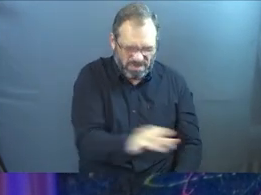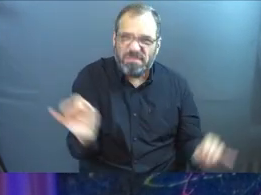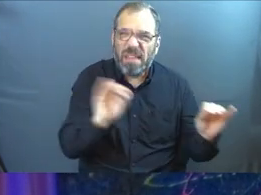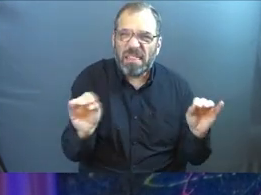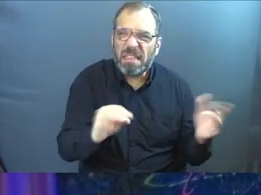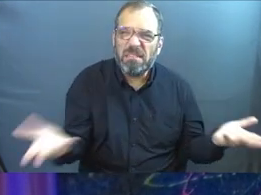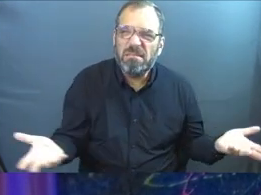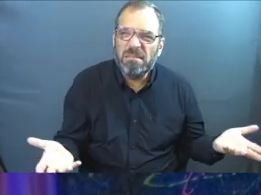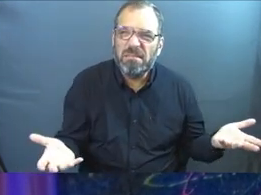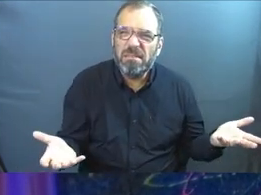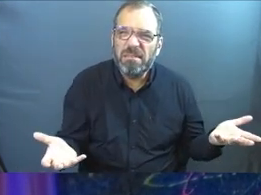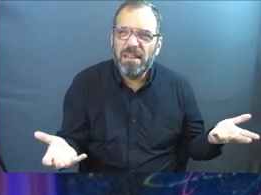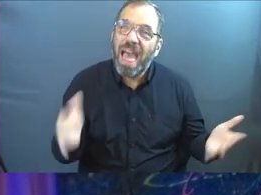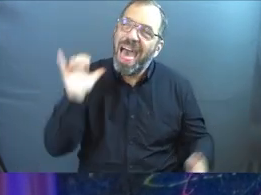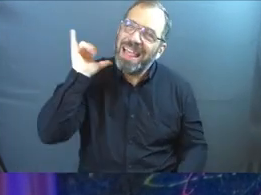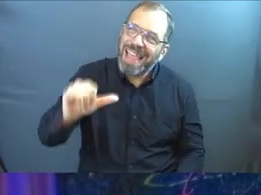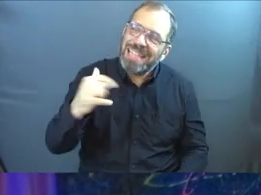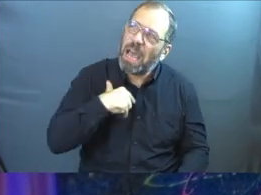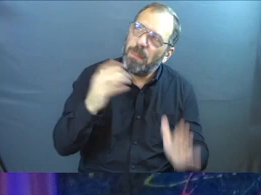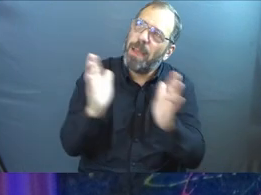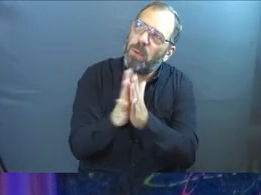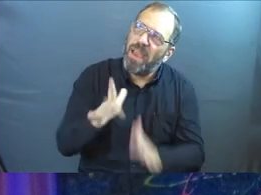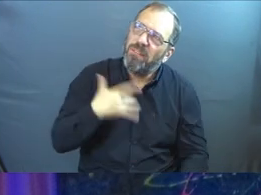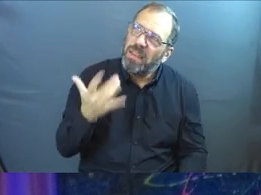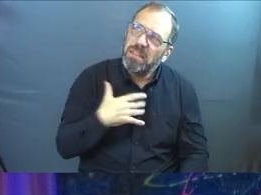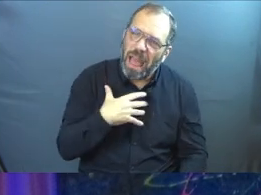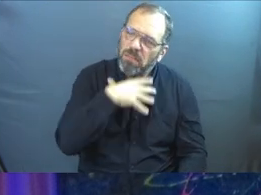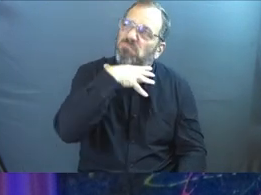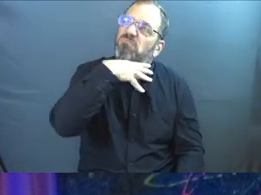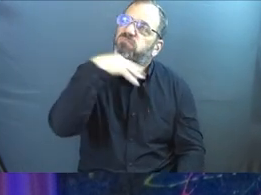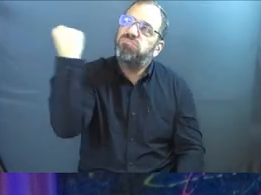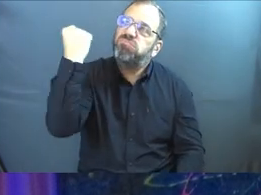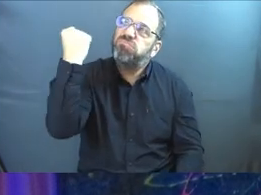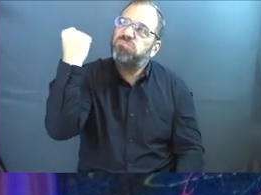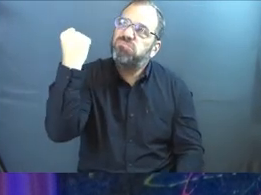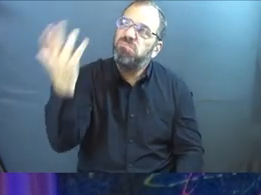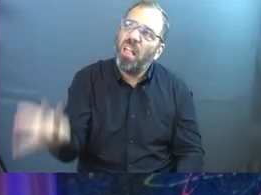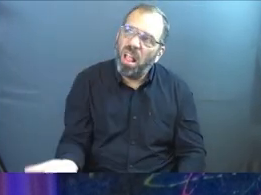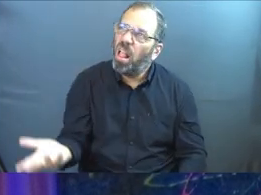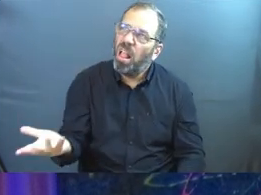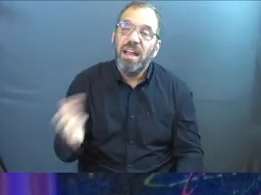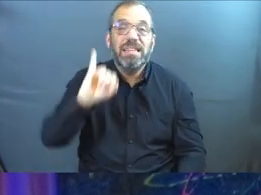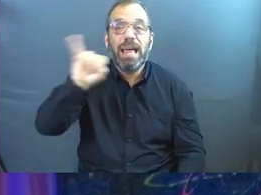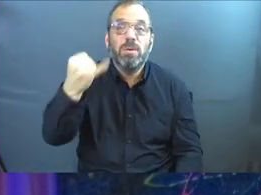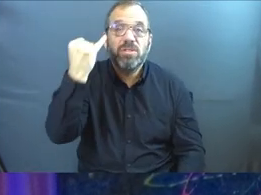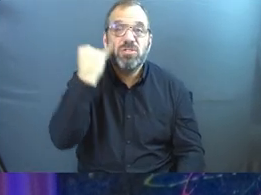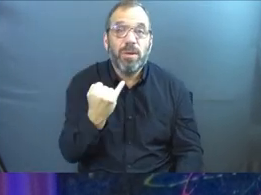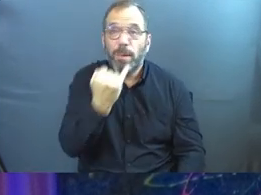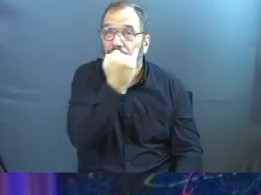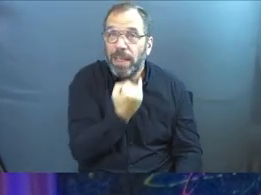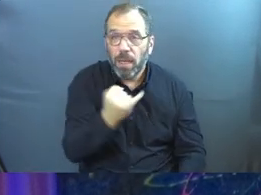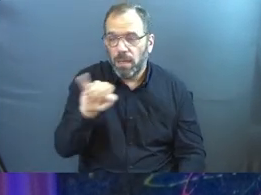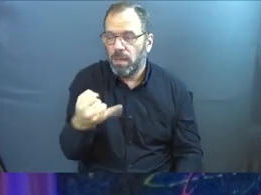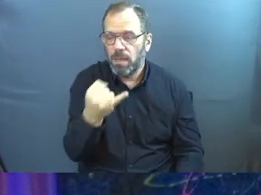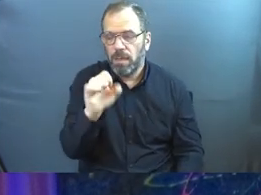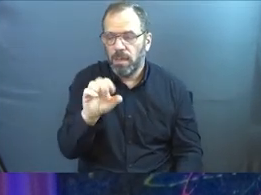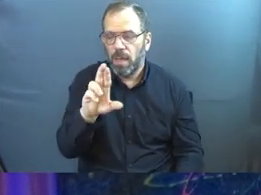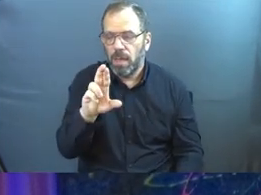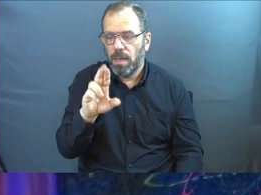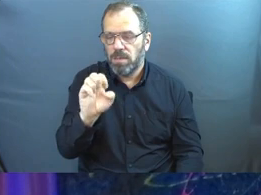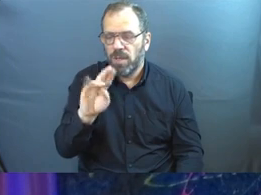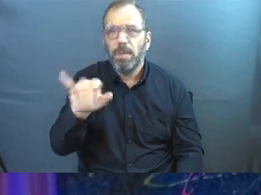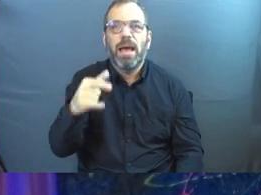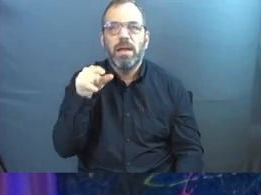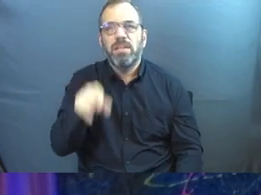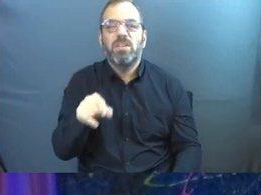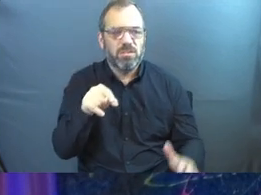there. That's how my prayer life feels like with you, God, right now. Wow. Should have been